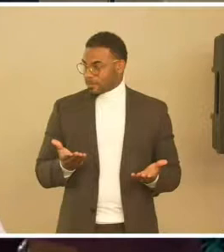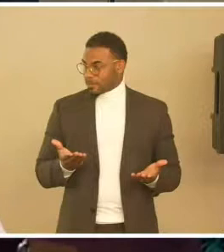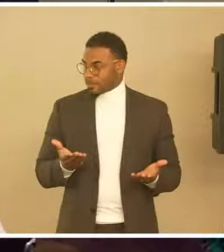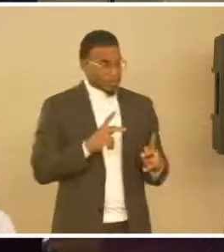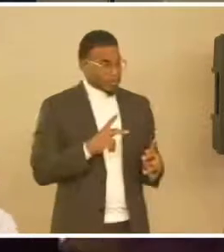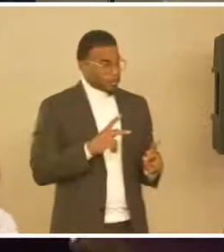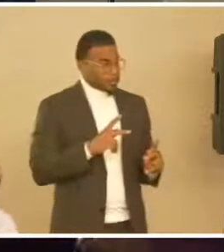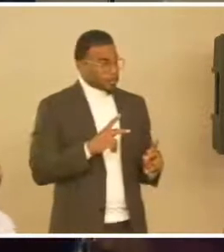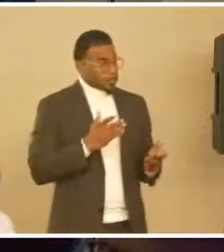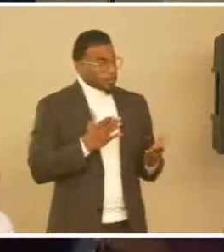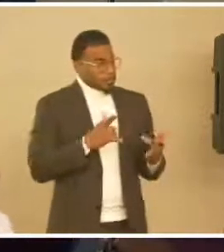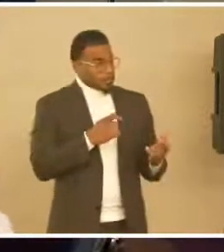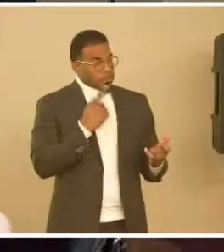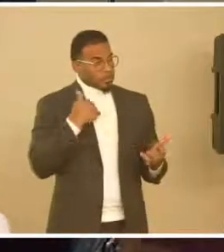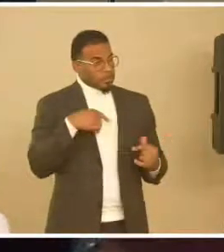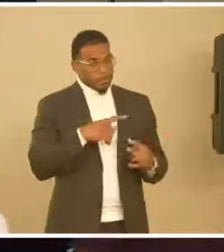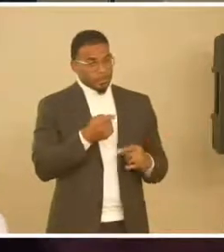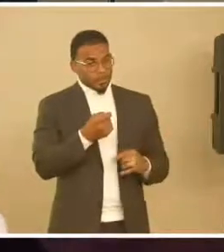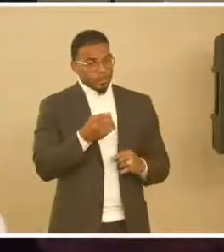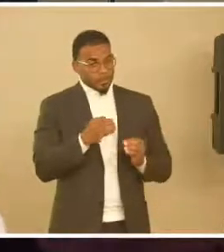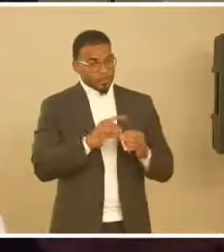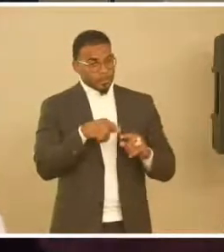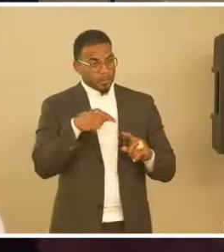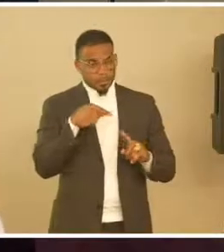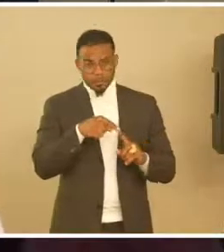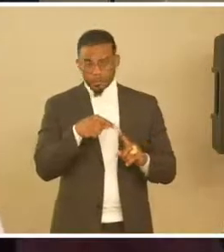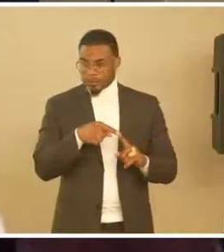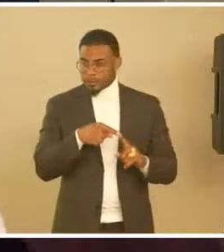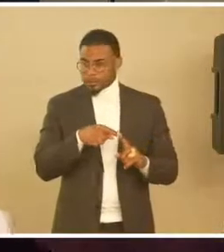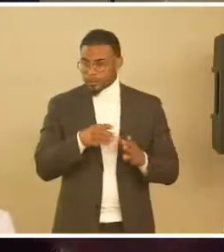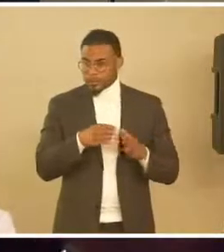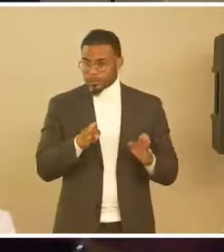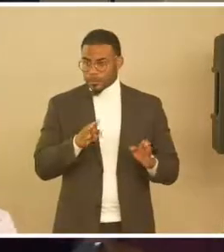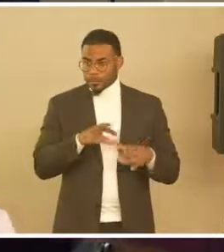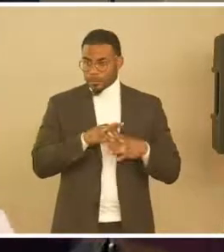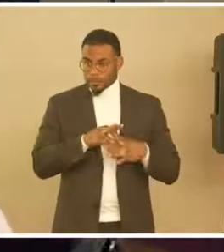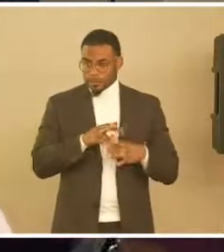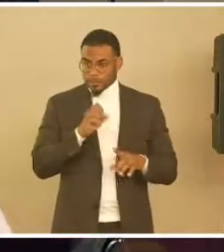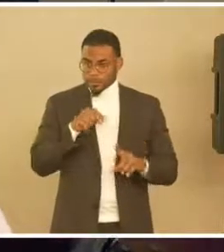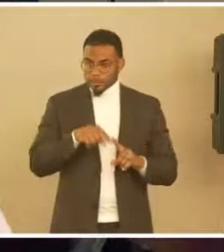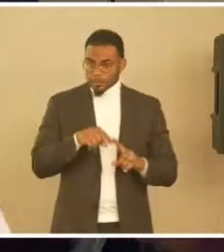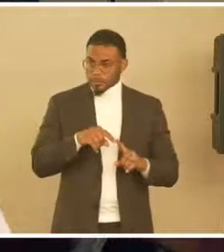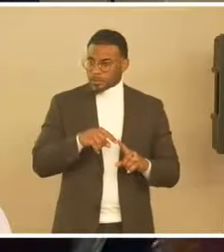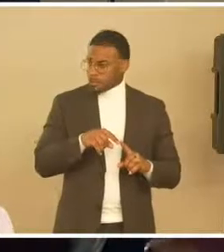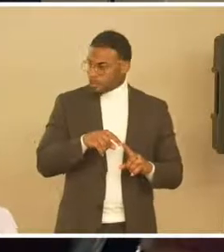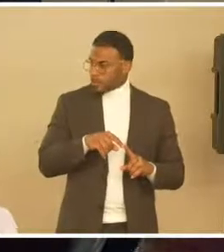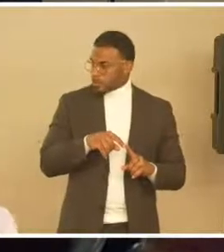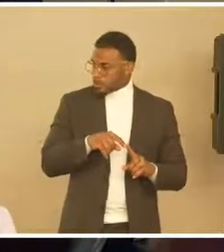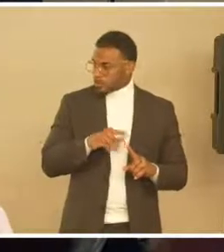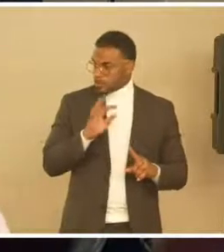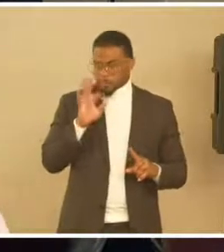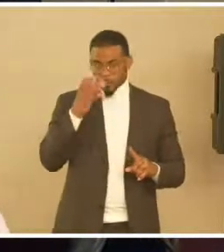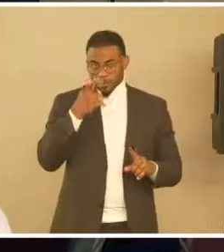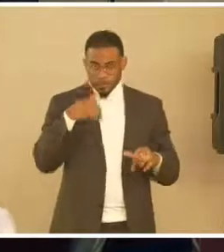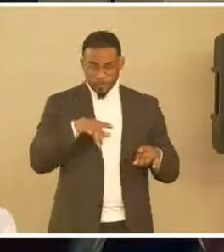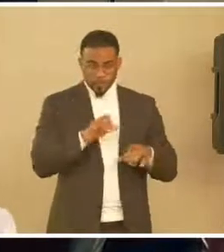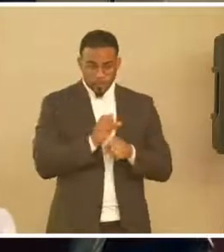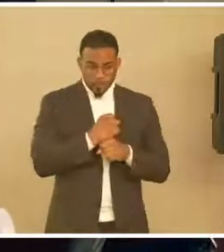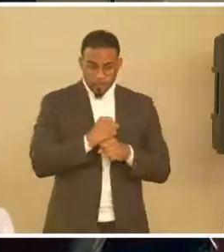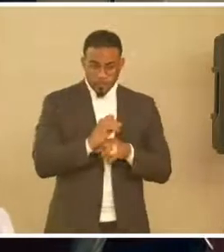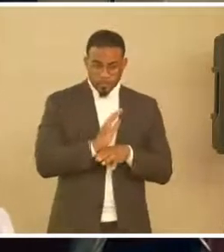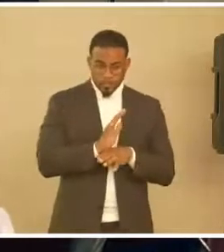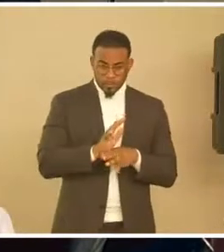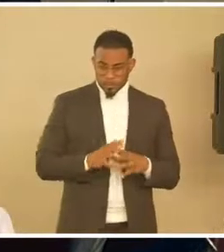Okay. Rokhaya, perhaps you can tell us a little more about the general context of France at the time when you were making